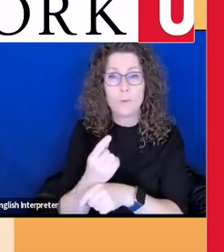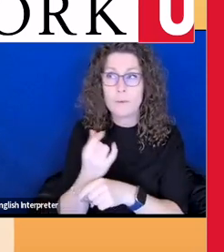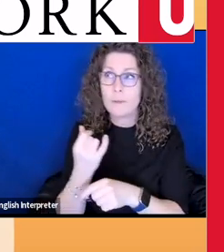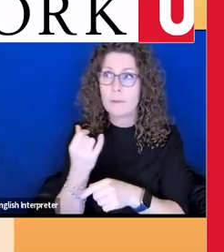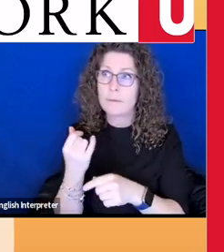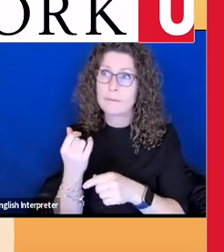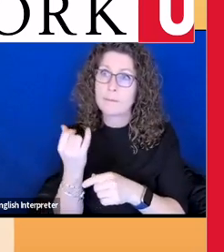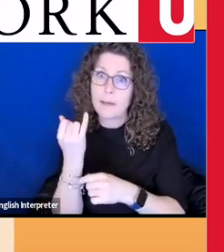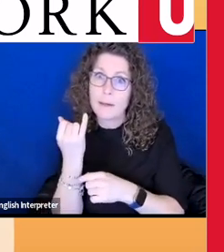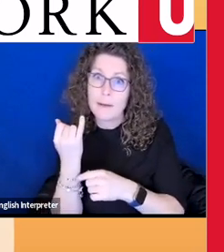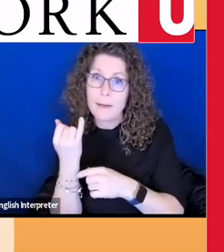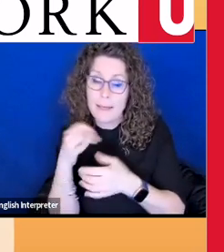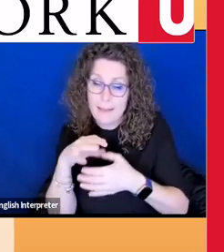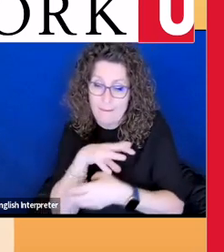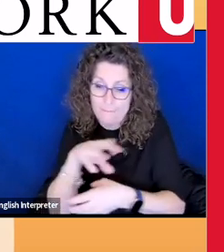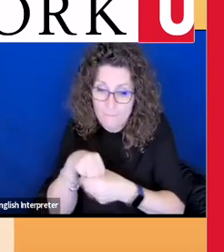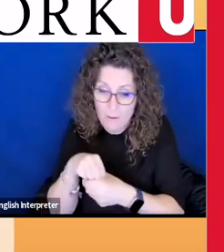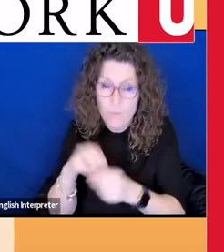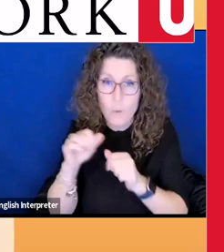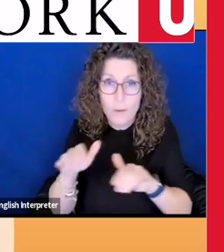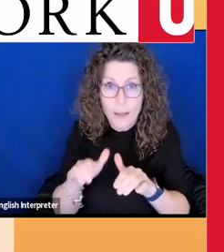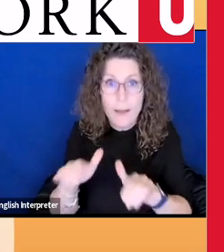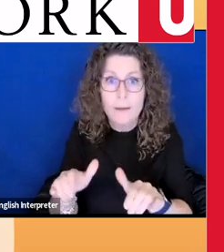an intimacy, but an act.